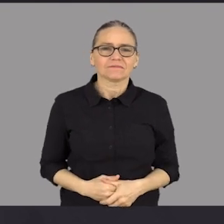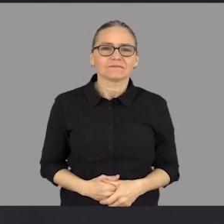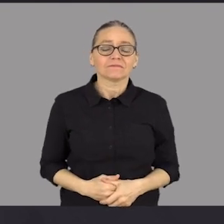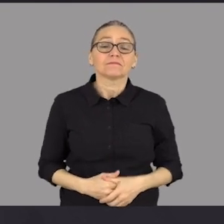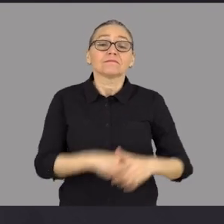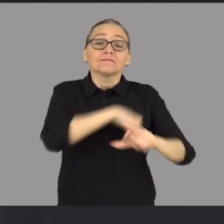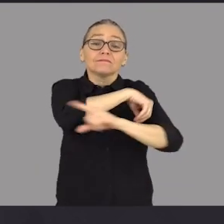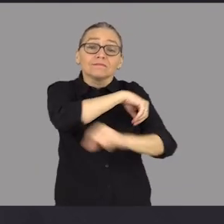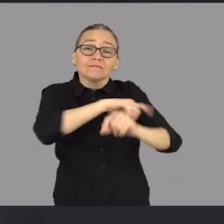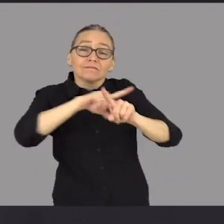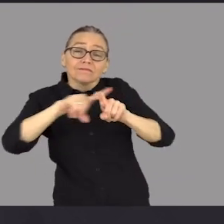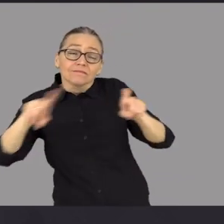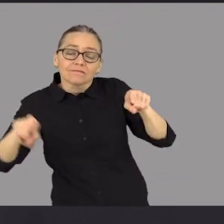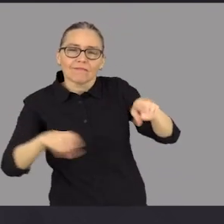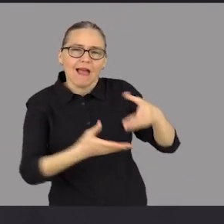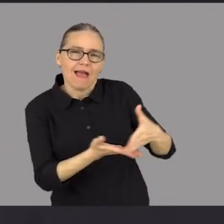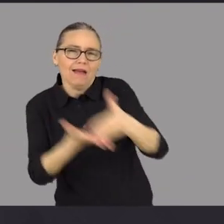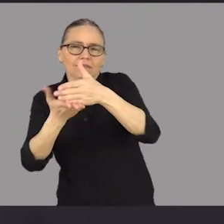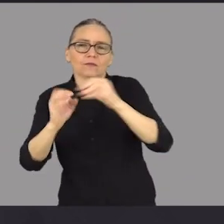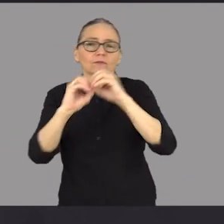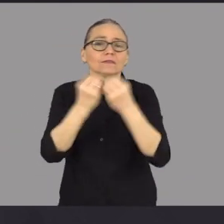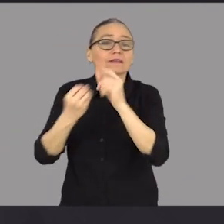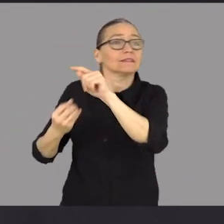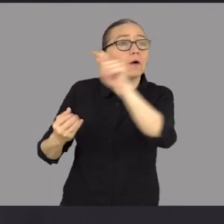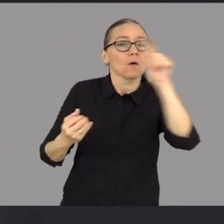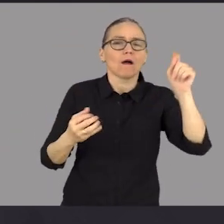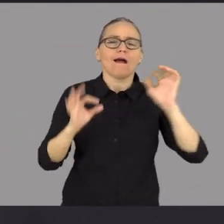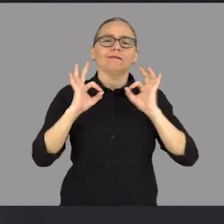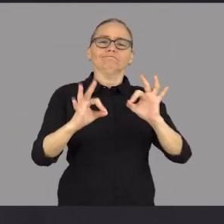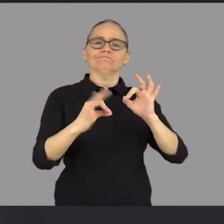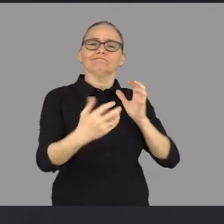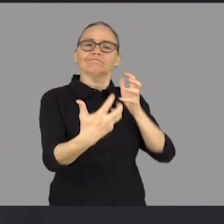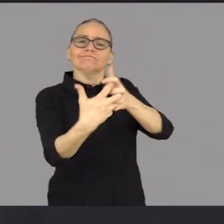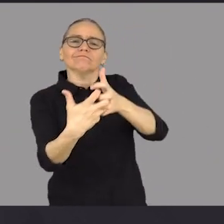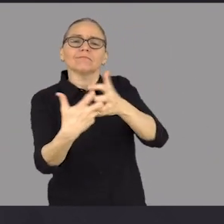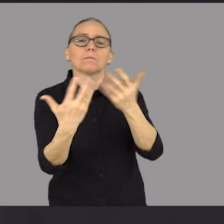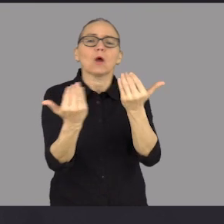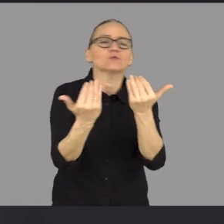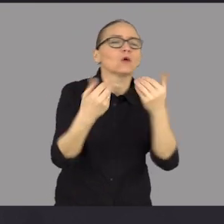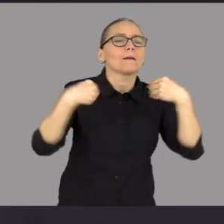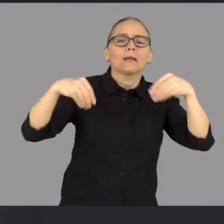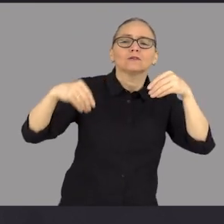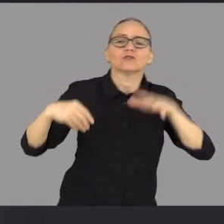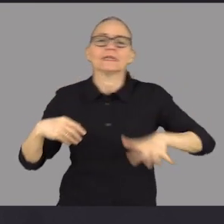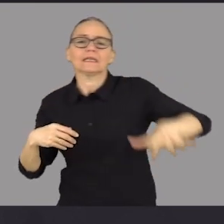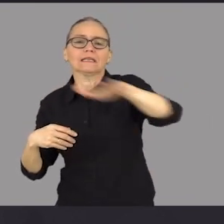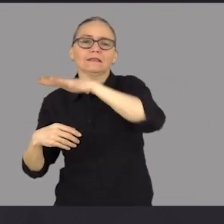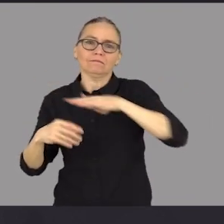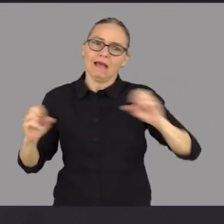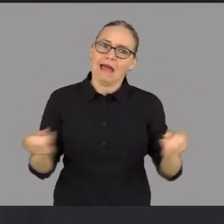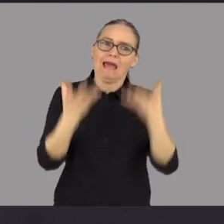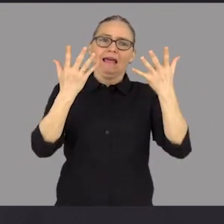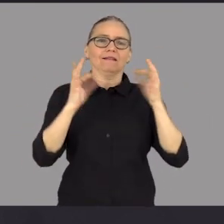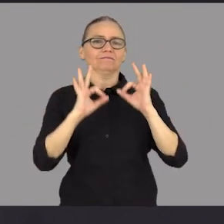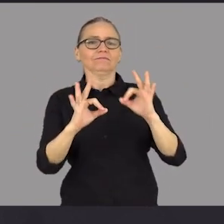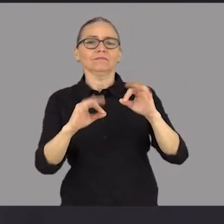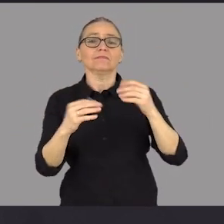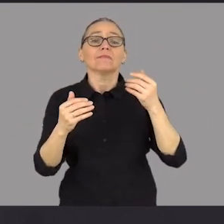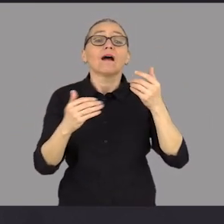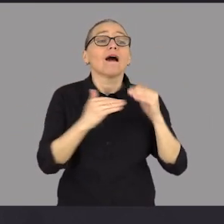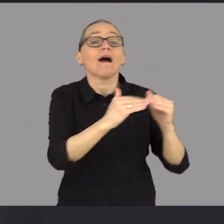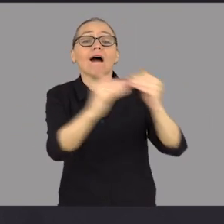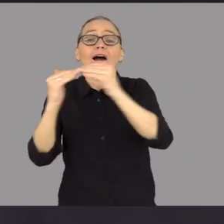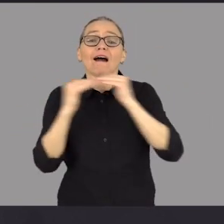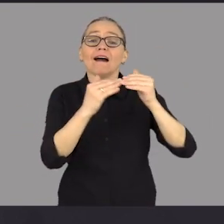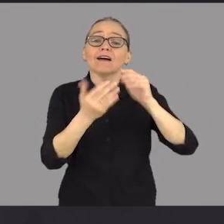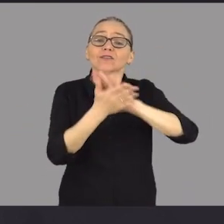led by creativity. A diverse workforce helps organizations to better respond to the needs of their market